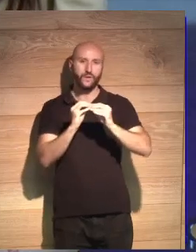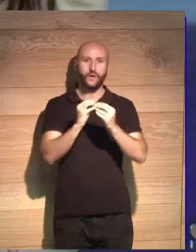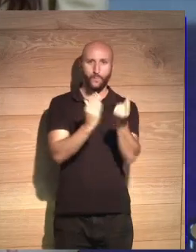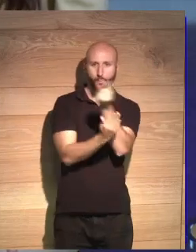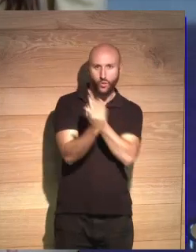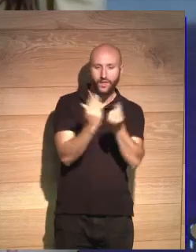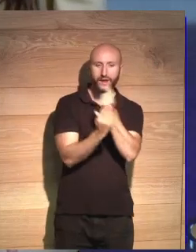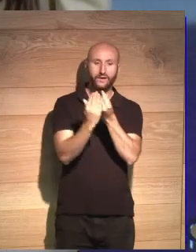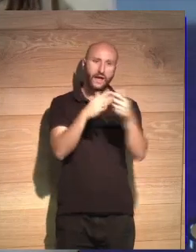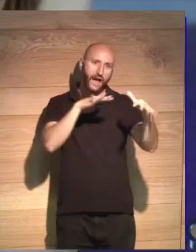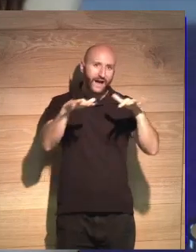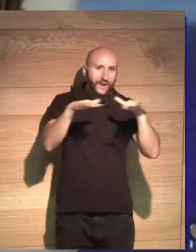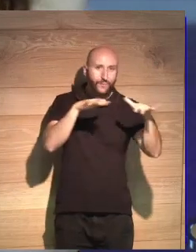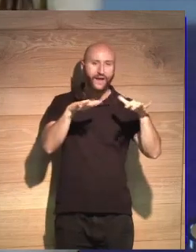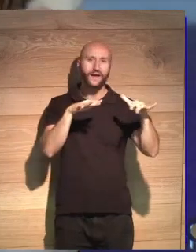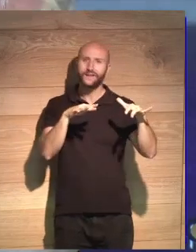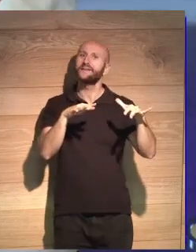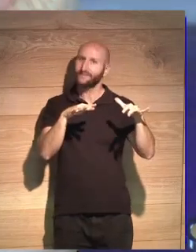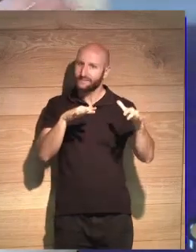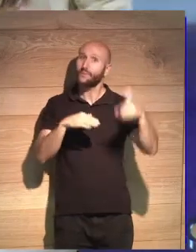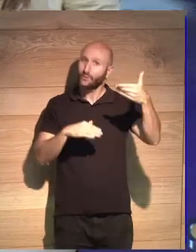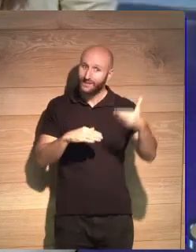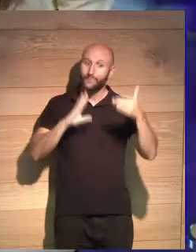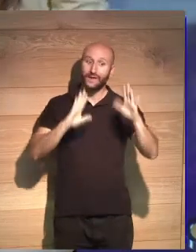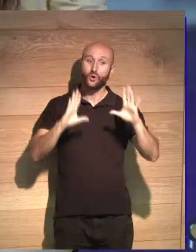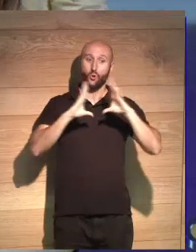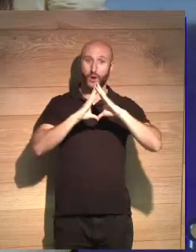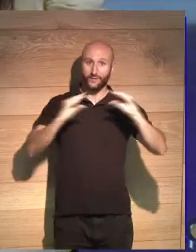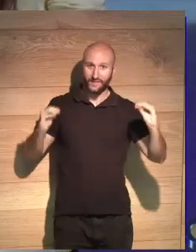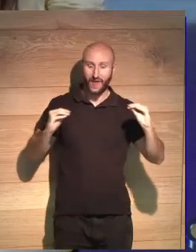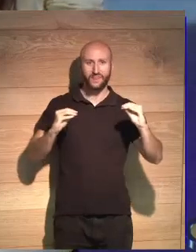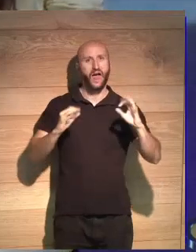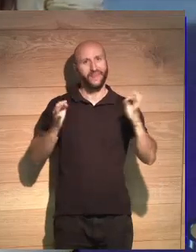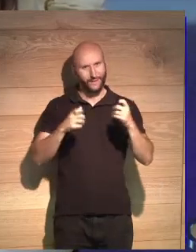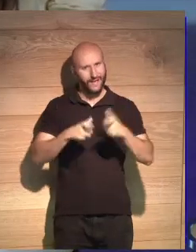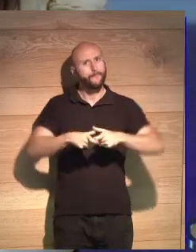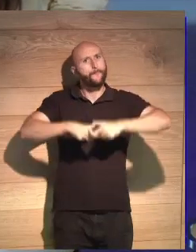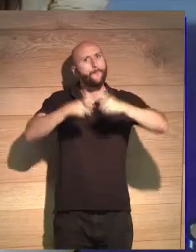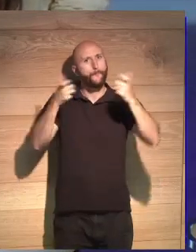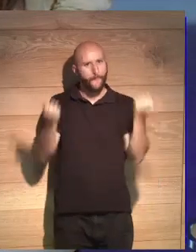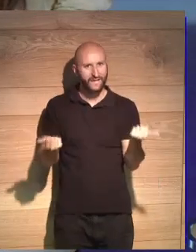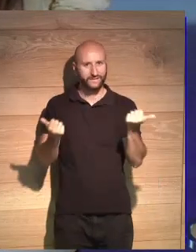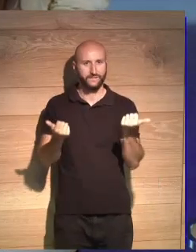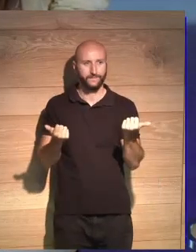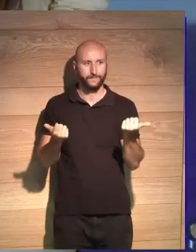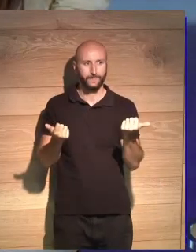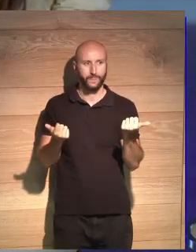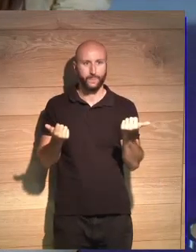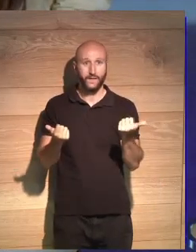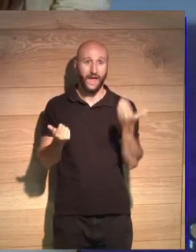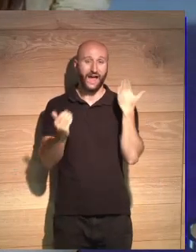how to program or model. But university should have a little bit more than